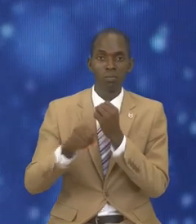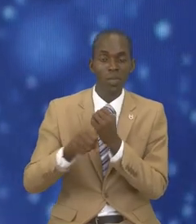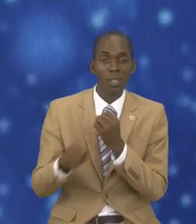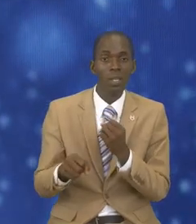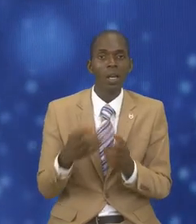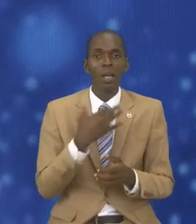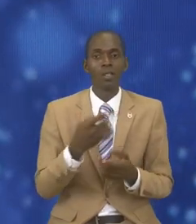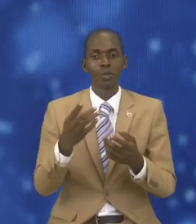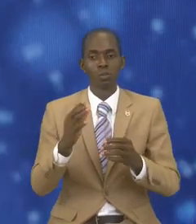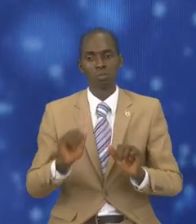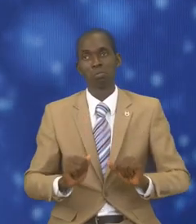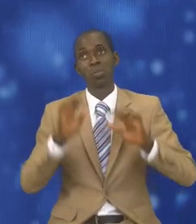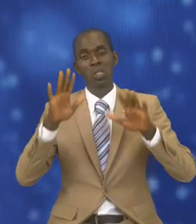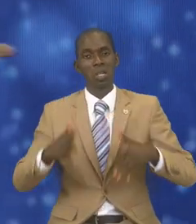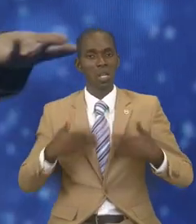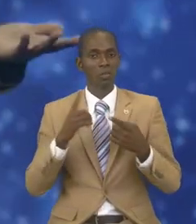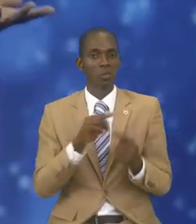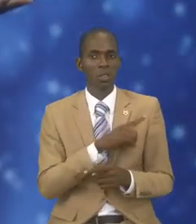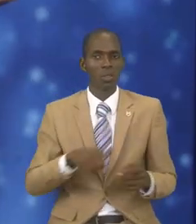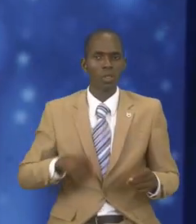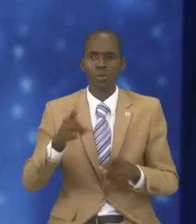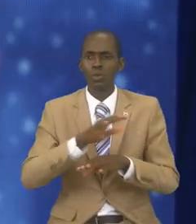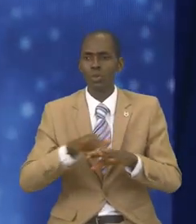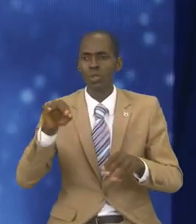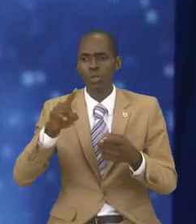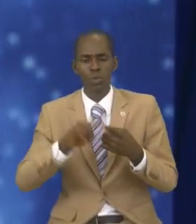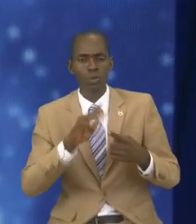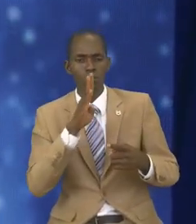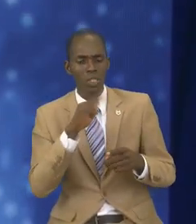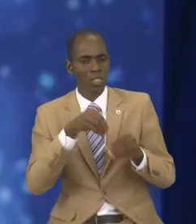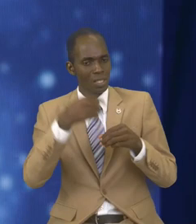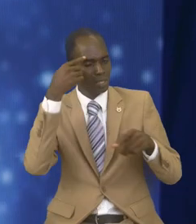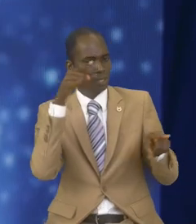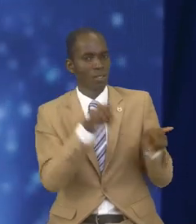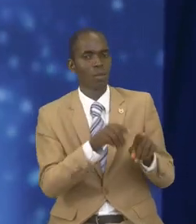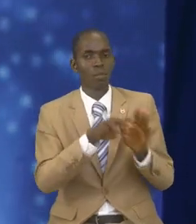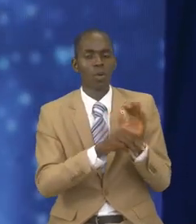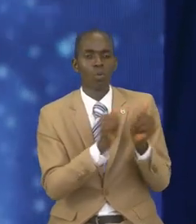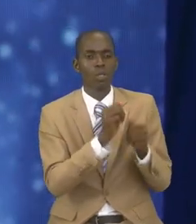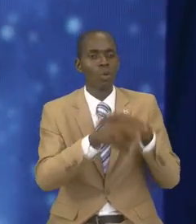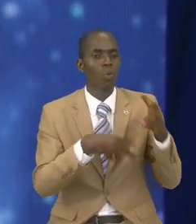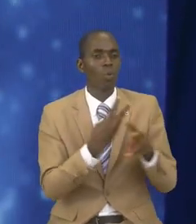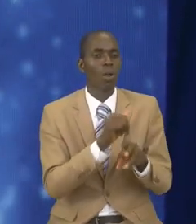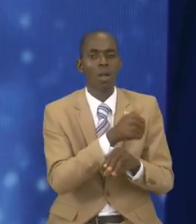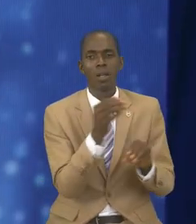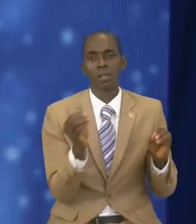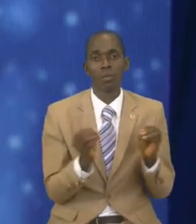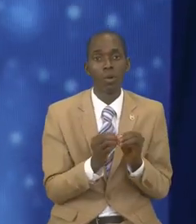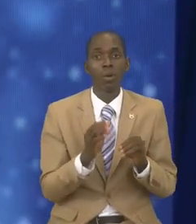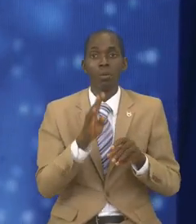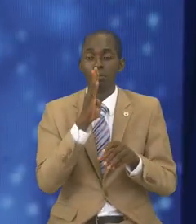to the Lord, and you don't want to be conformed to this world anymore. Be not conformed to this world, but be